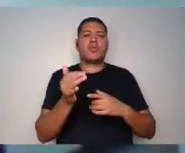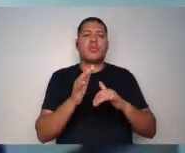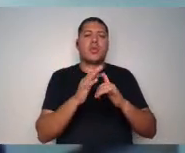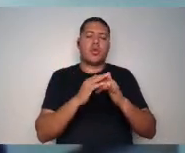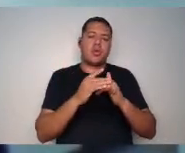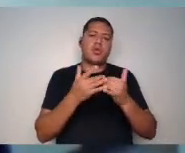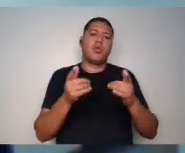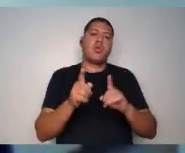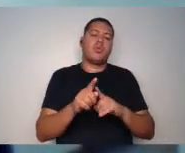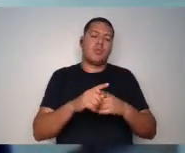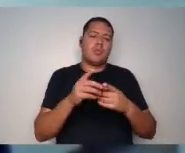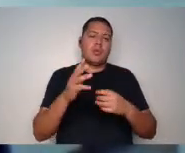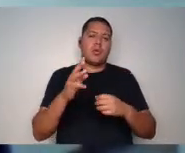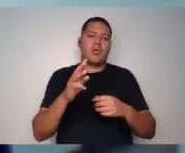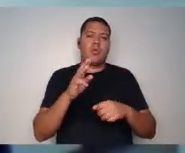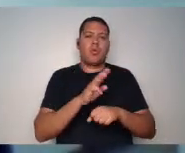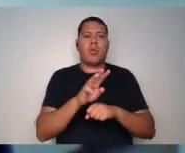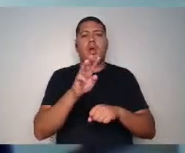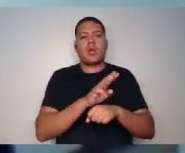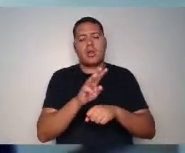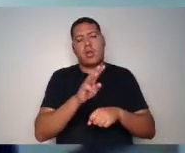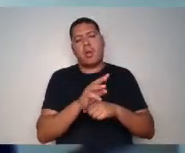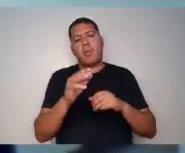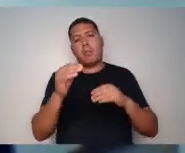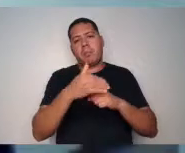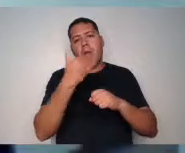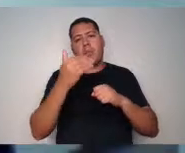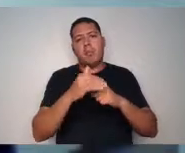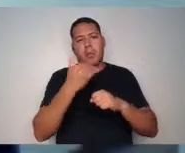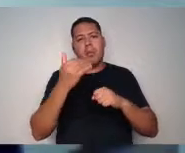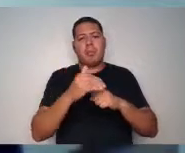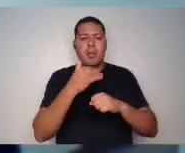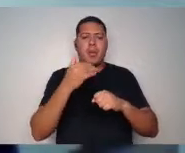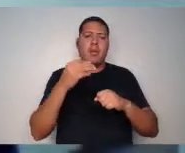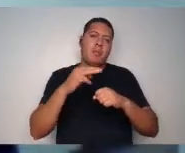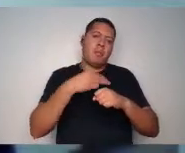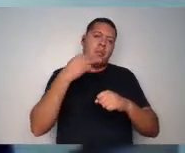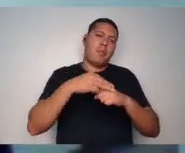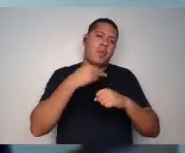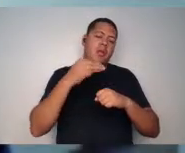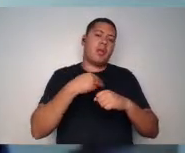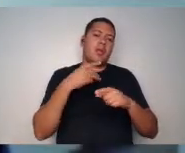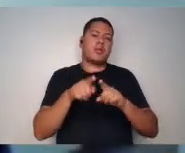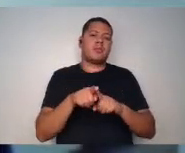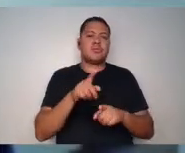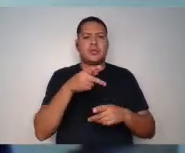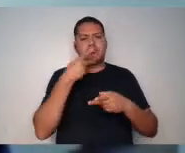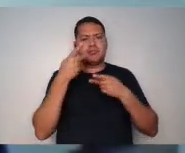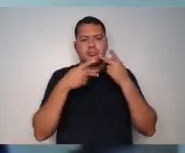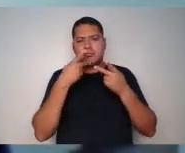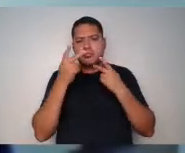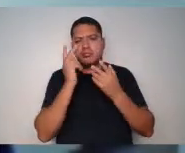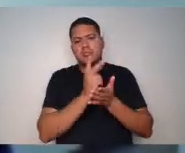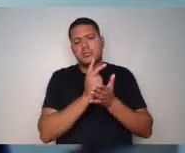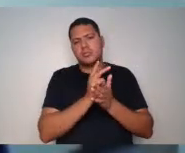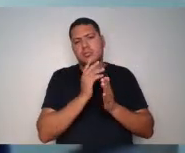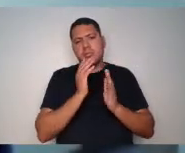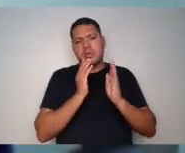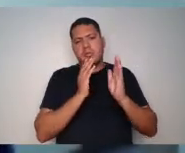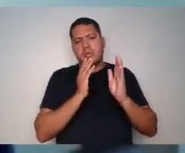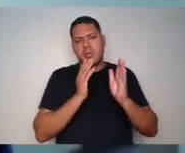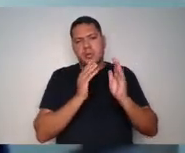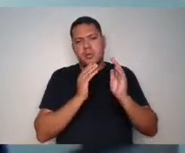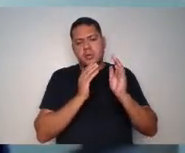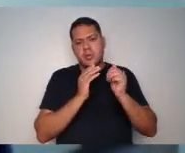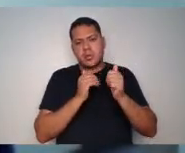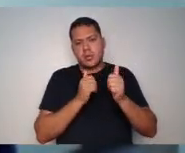many messages here already on my WhatsApp during the presentations, and they're always in the same